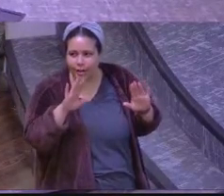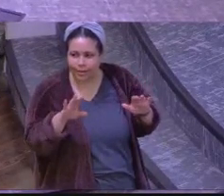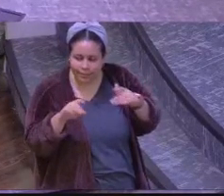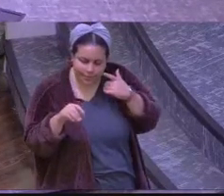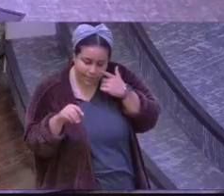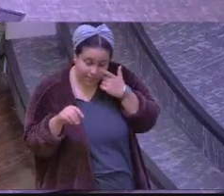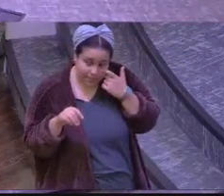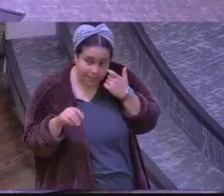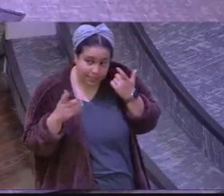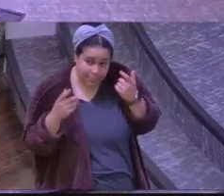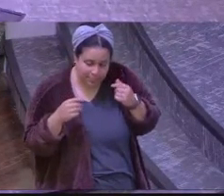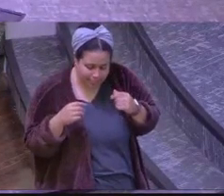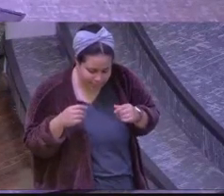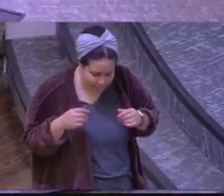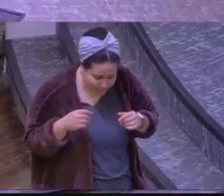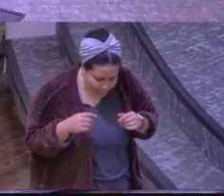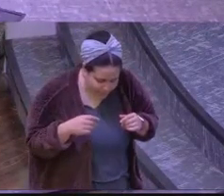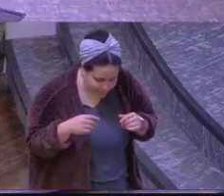out.